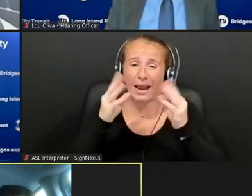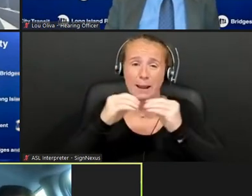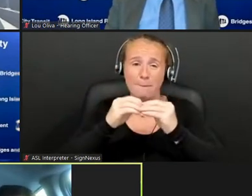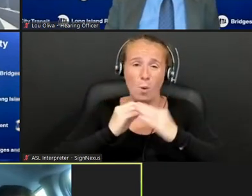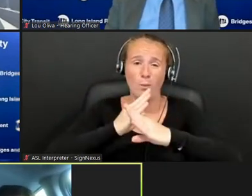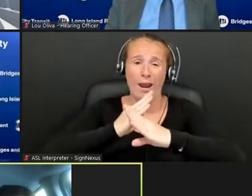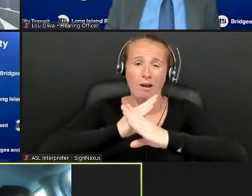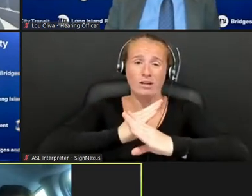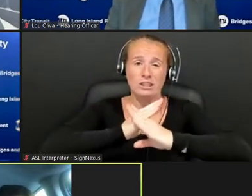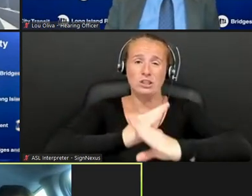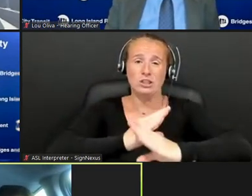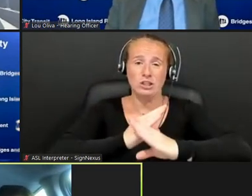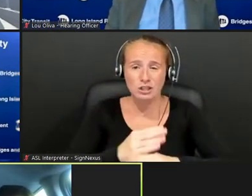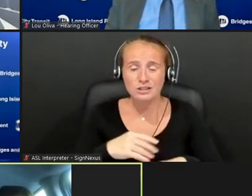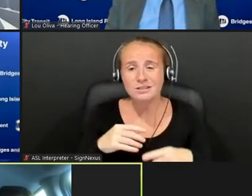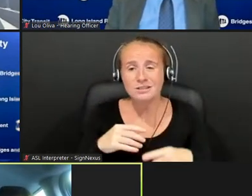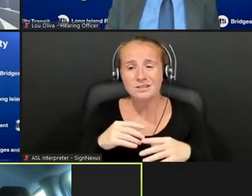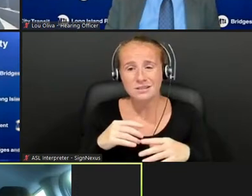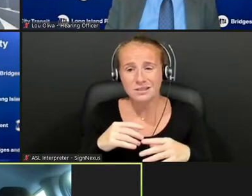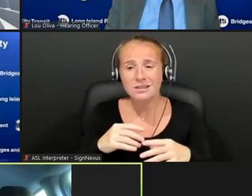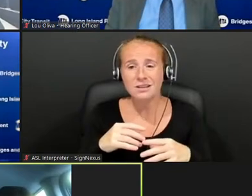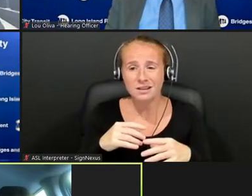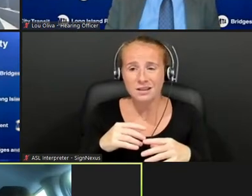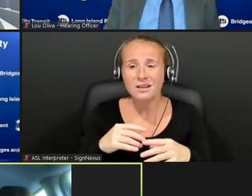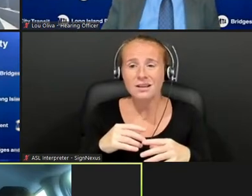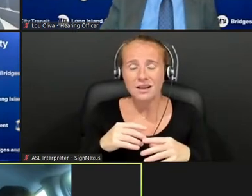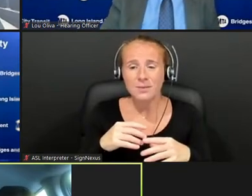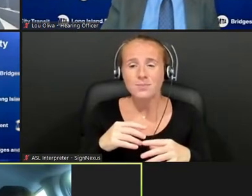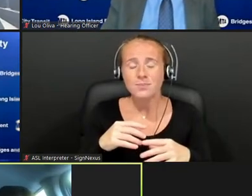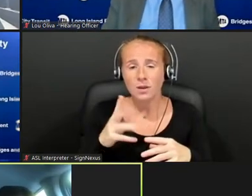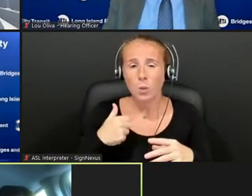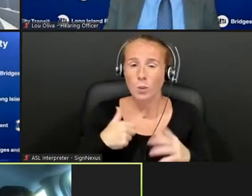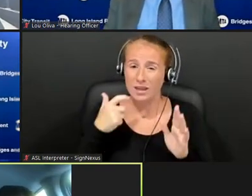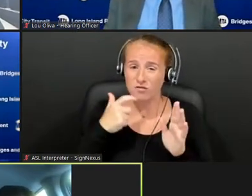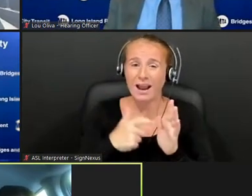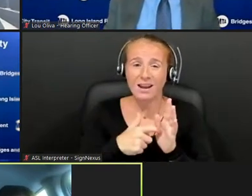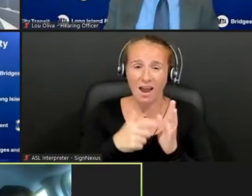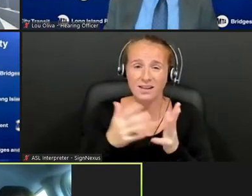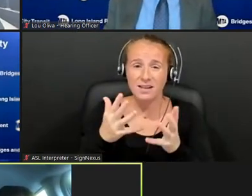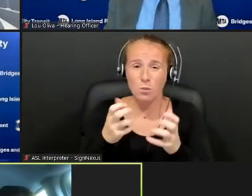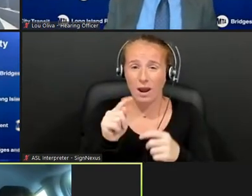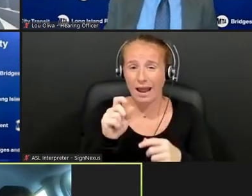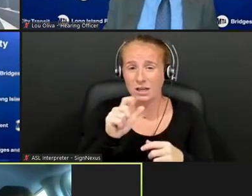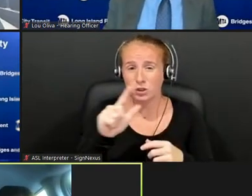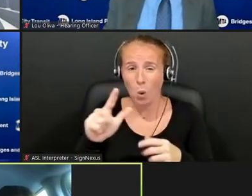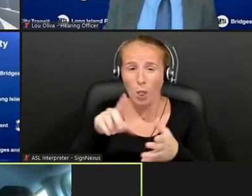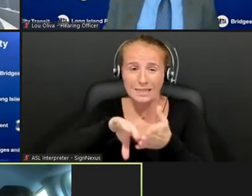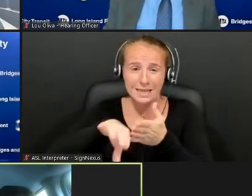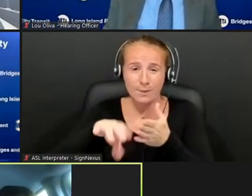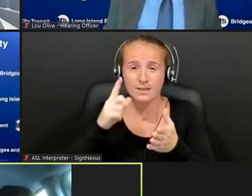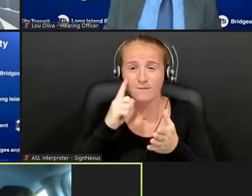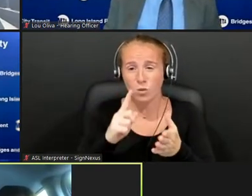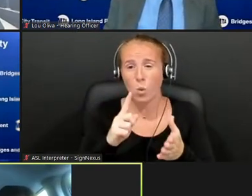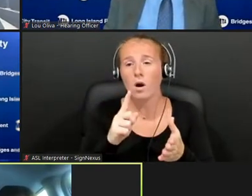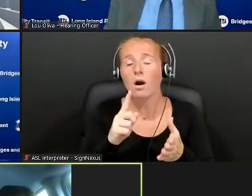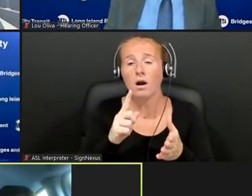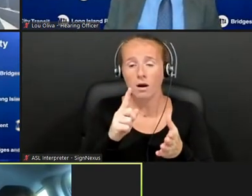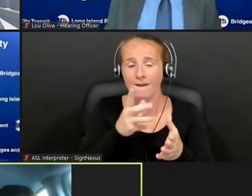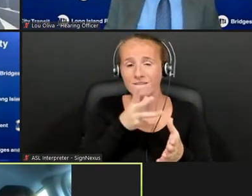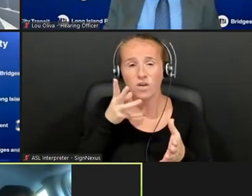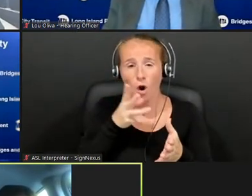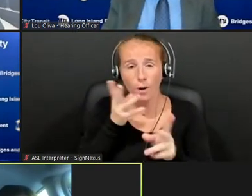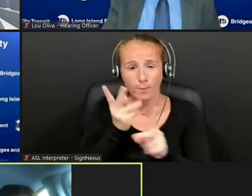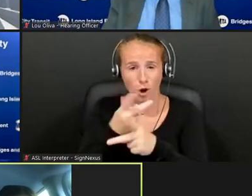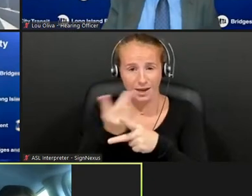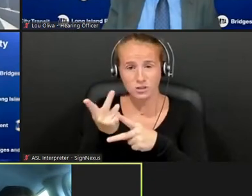York Farm Bureau recommends the establishment of a toll exemption for agricultural Vehicles transporting farm products into the central business